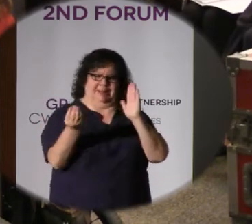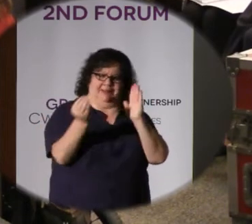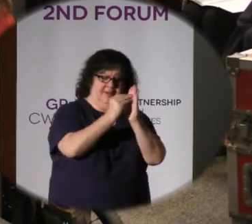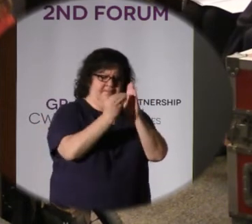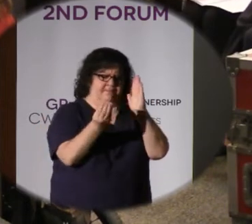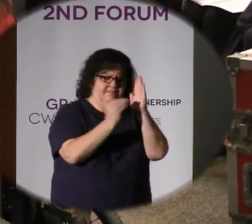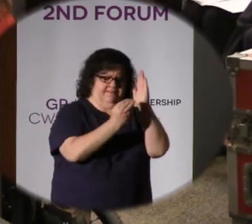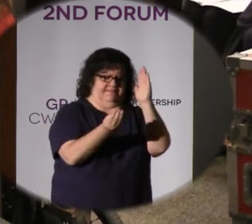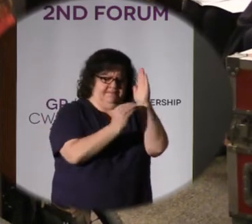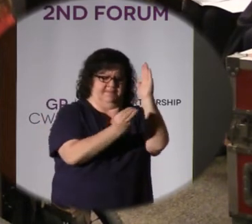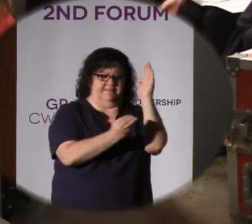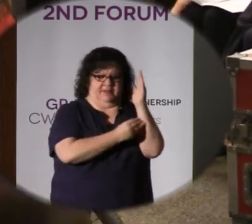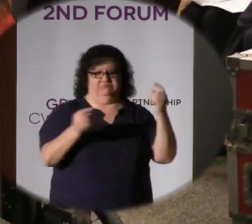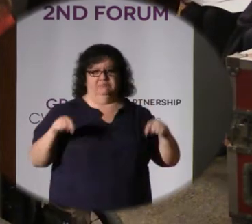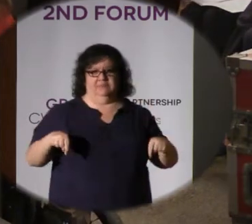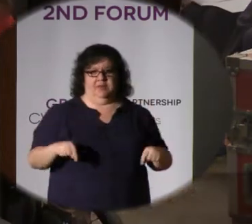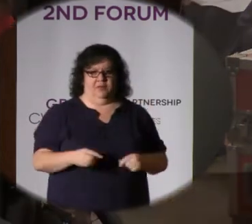life.